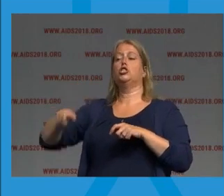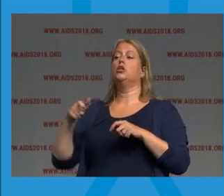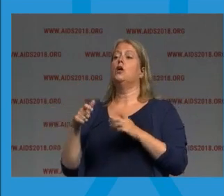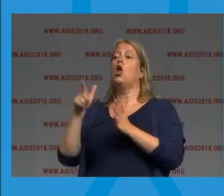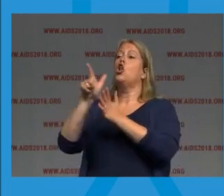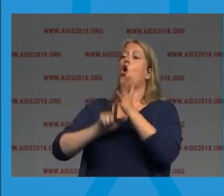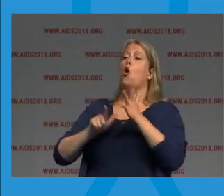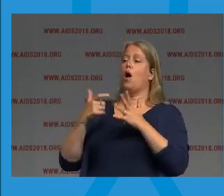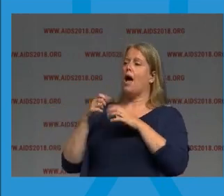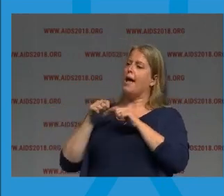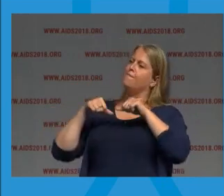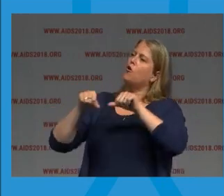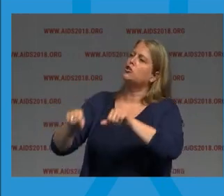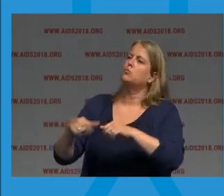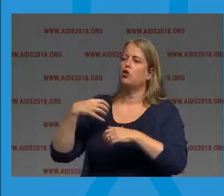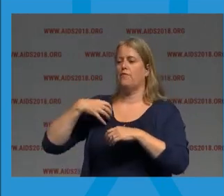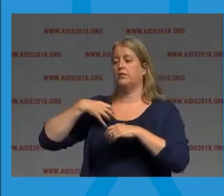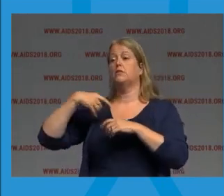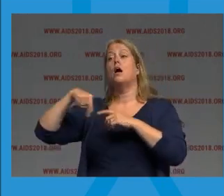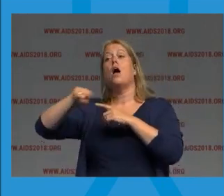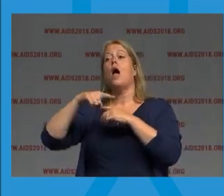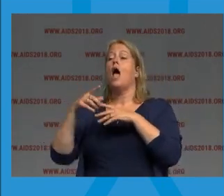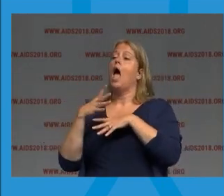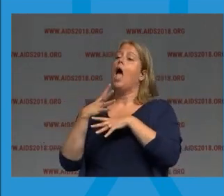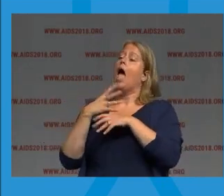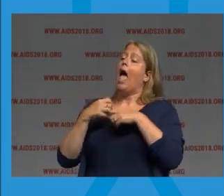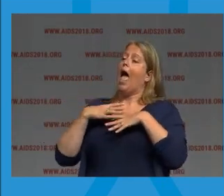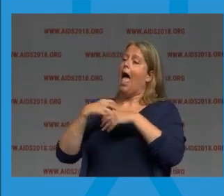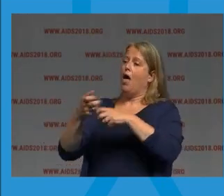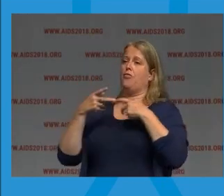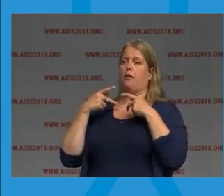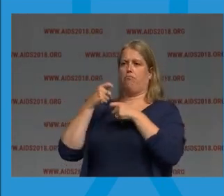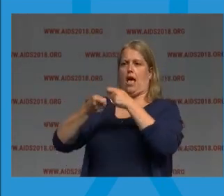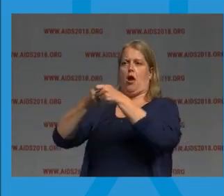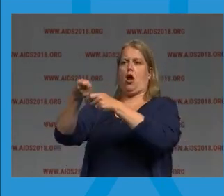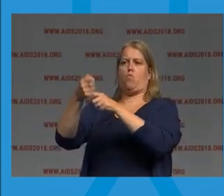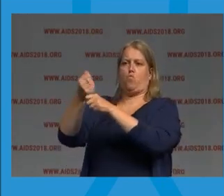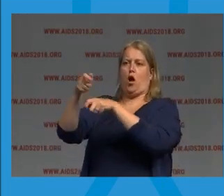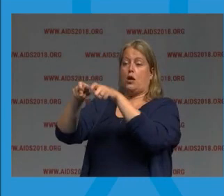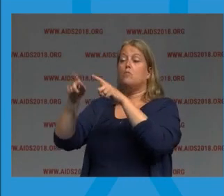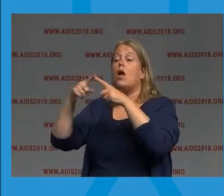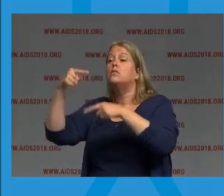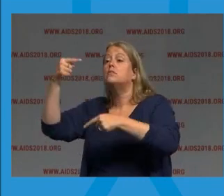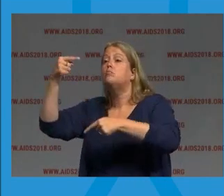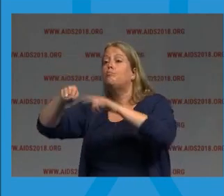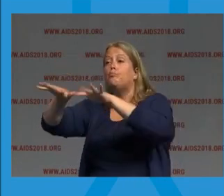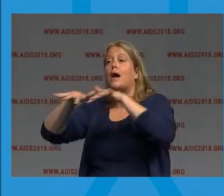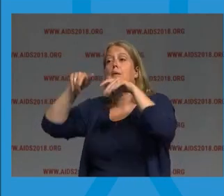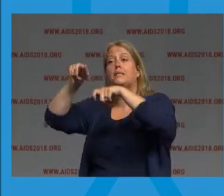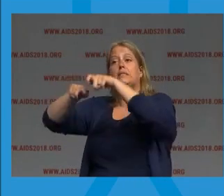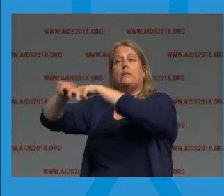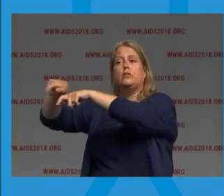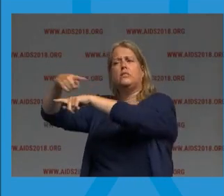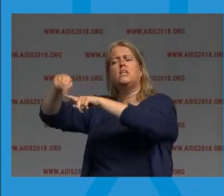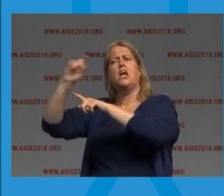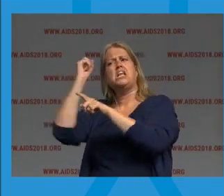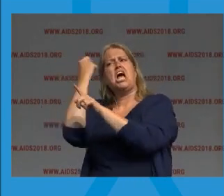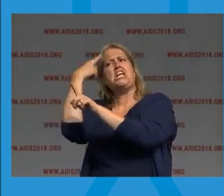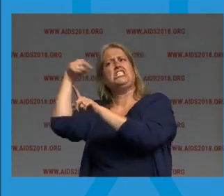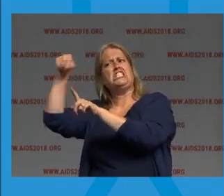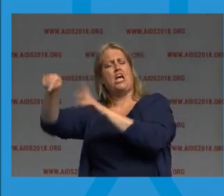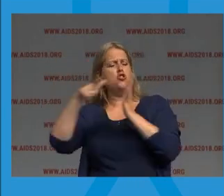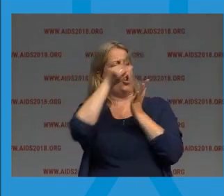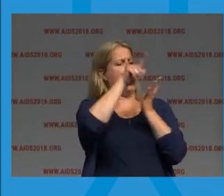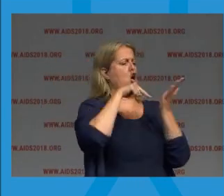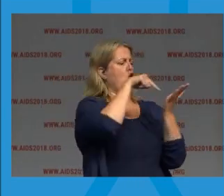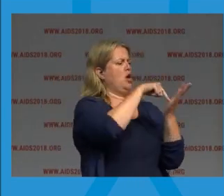officers, for healthcare workers, and even parliamentarians, so that they can understand what is the implication of some of these